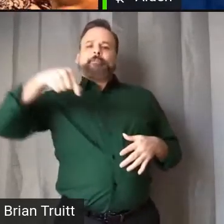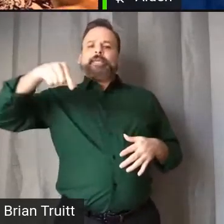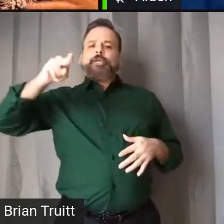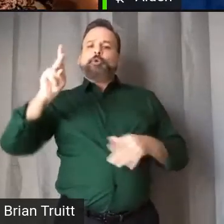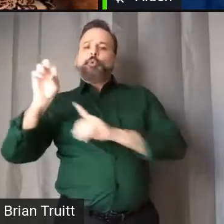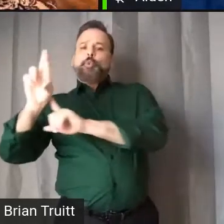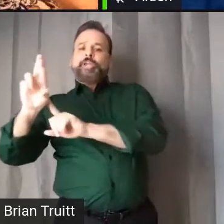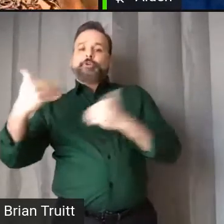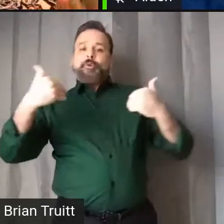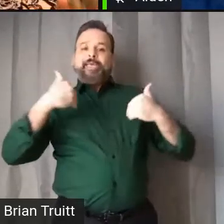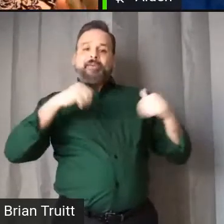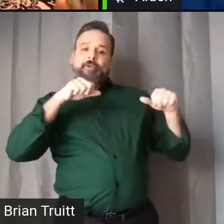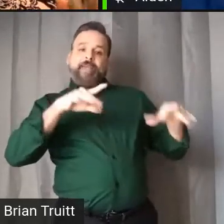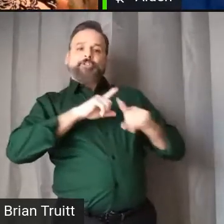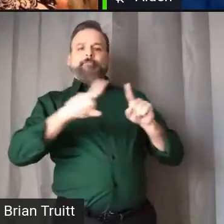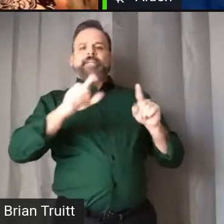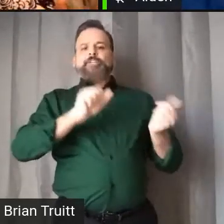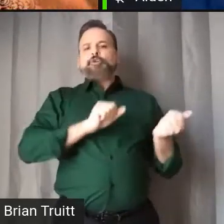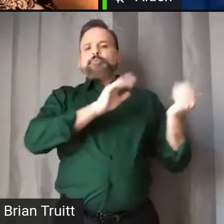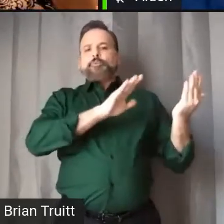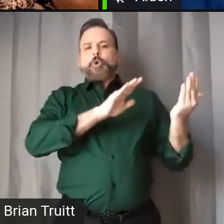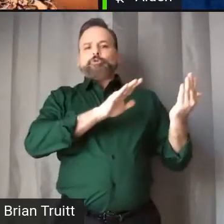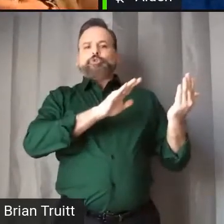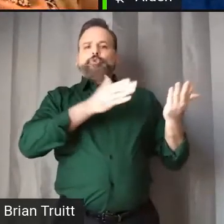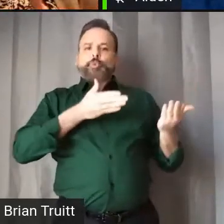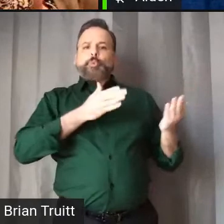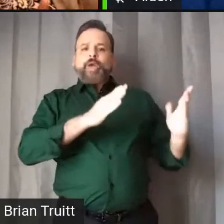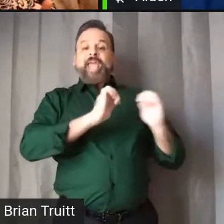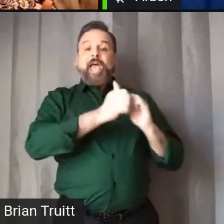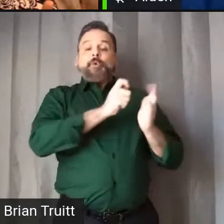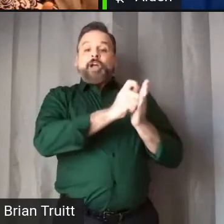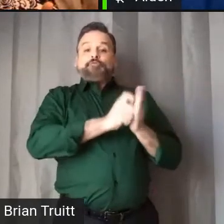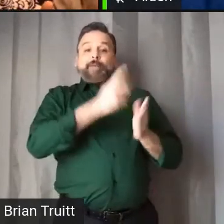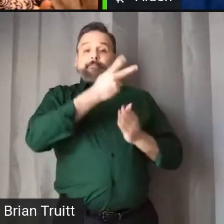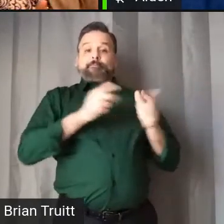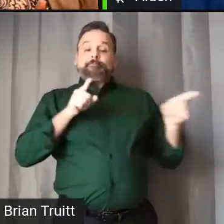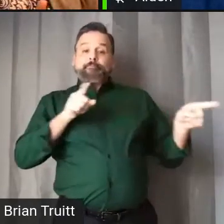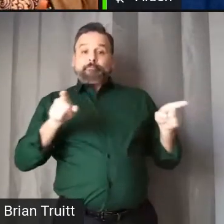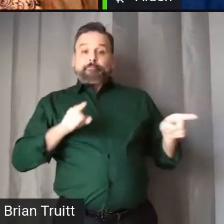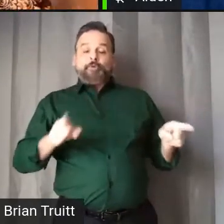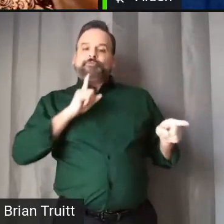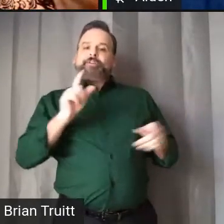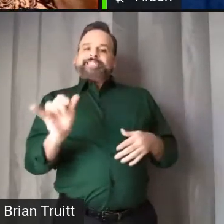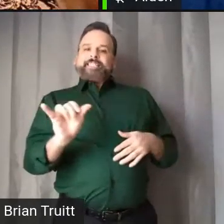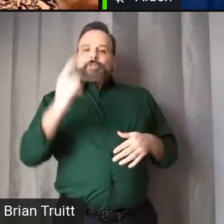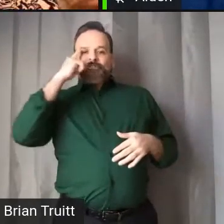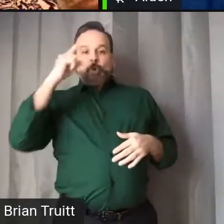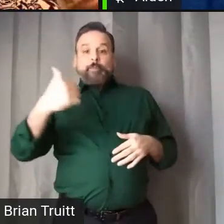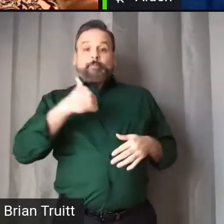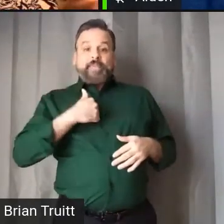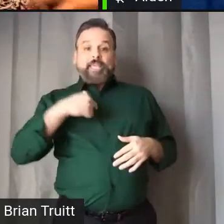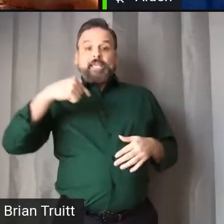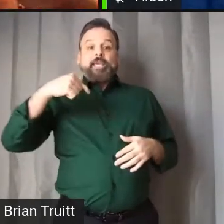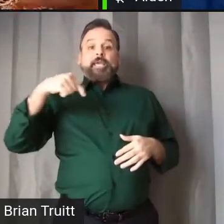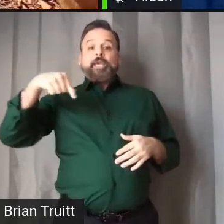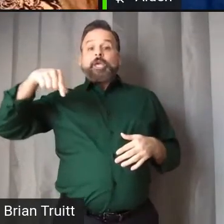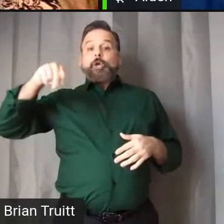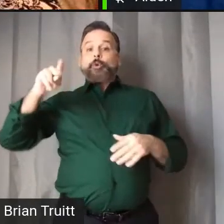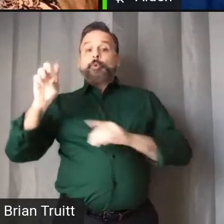but I do kind of approach the way I write about both of those things in a very similar way. So for me, you know, queerness is tied